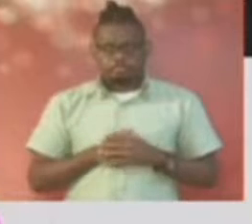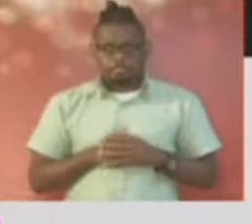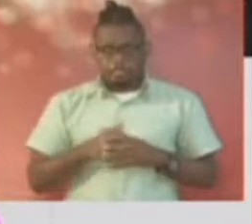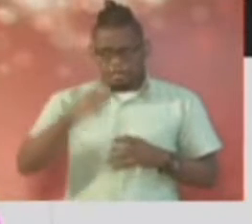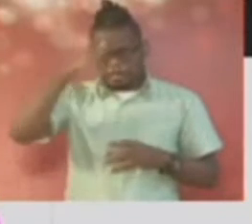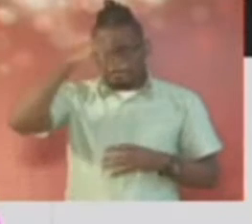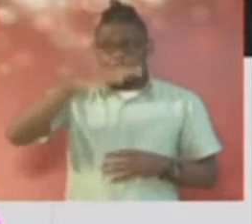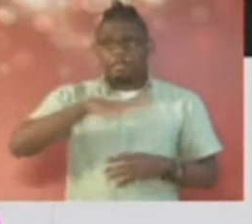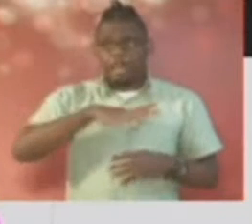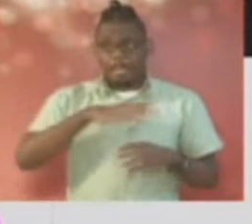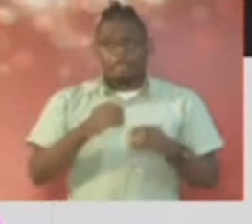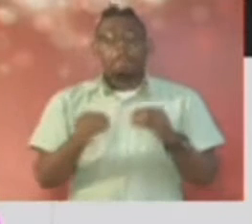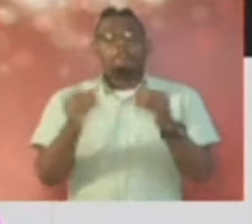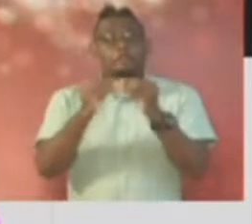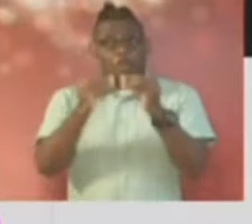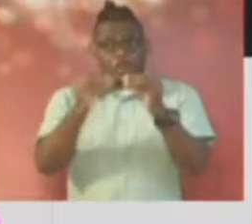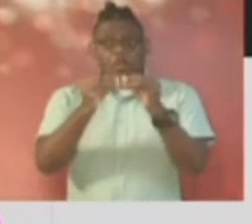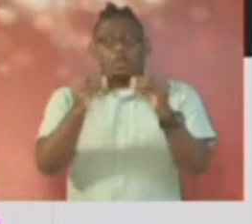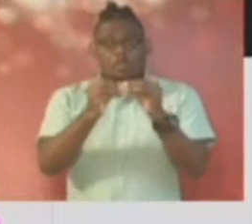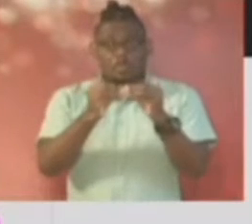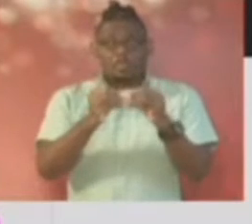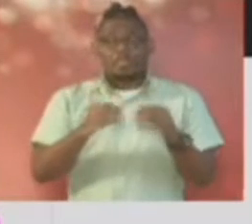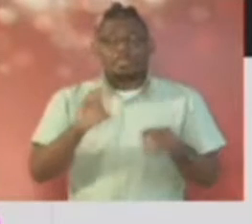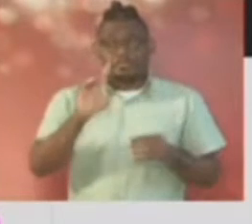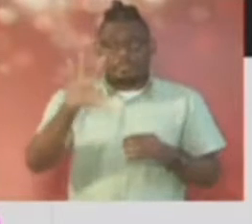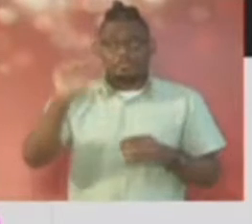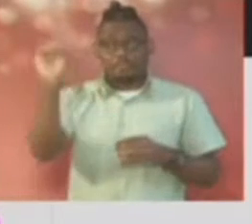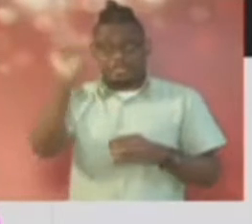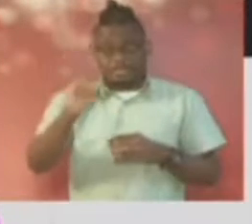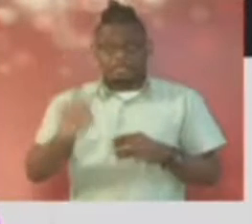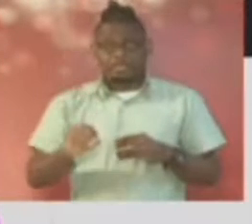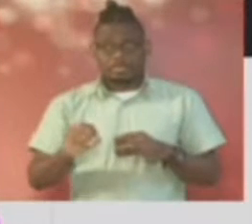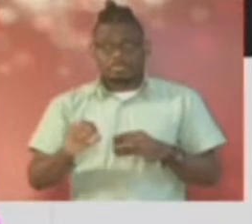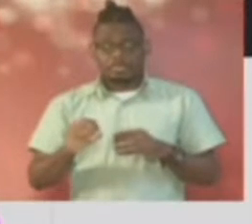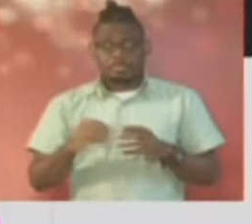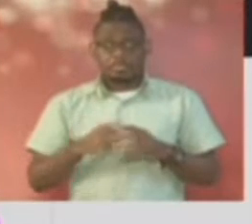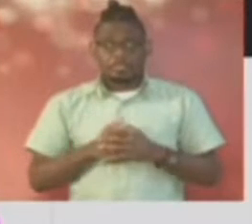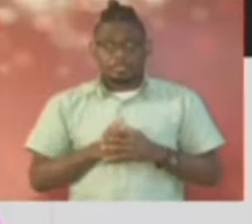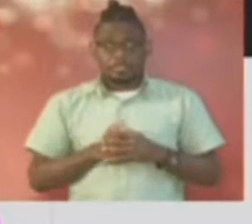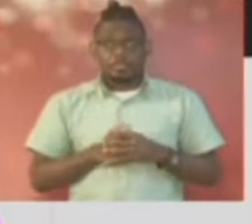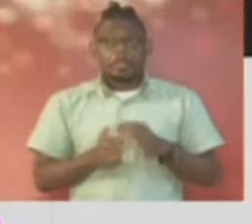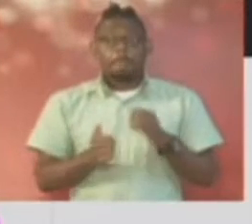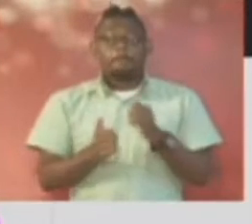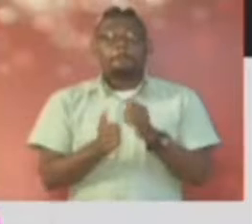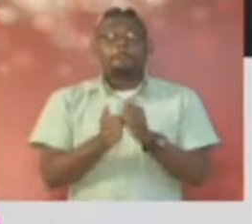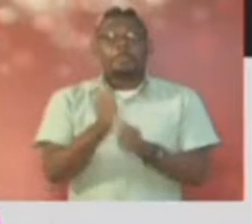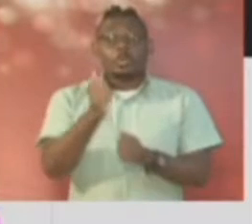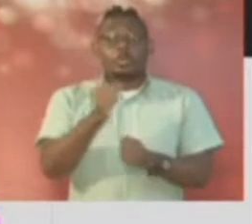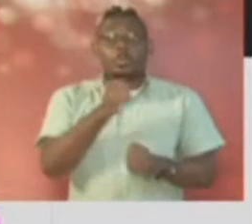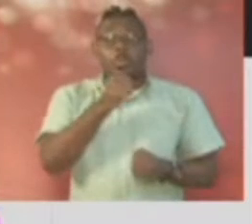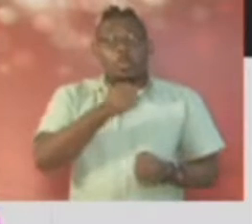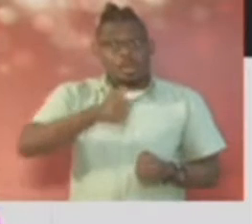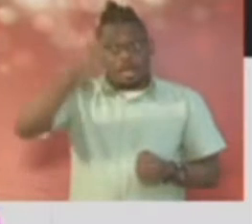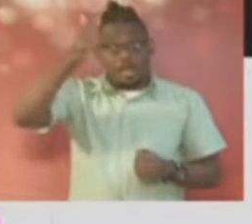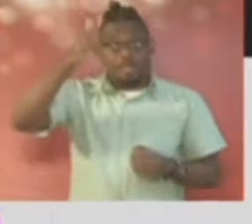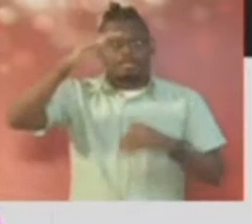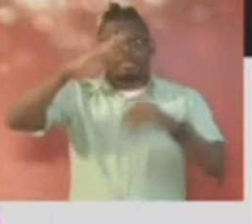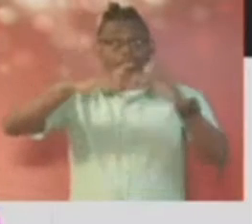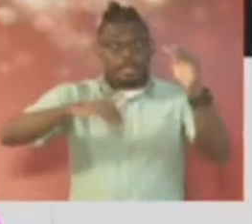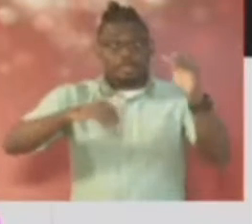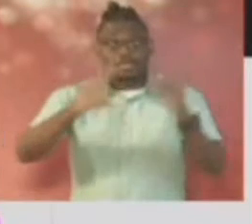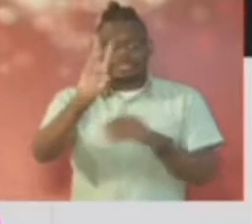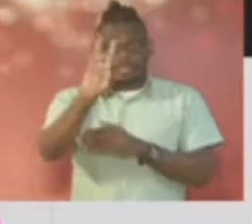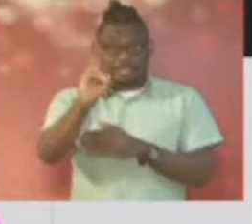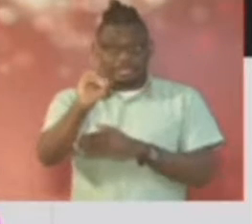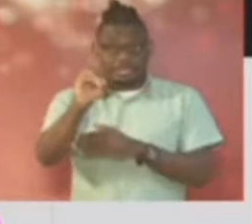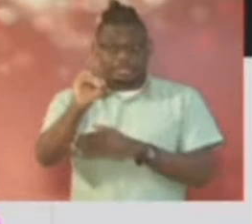who have passed on have been men. And the majority of them have been over the age of 60. Again, the overwhelming majority have